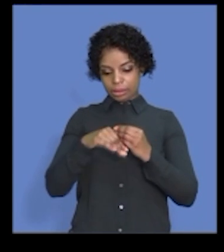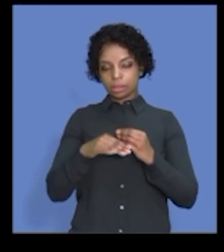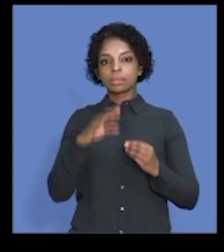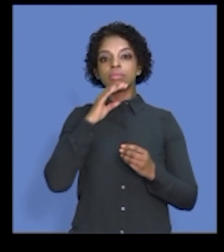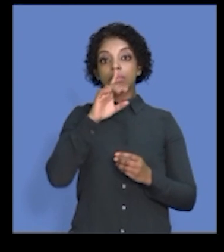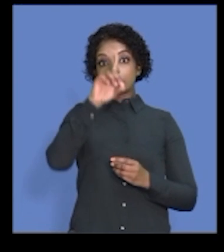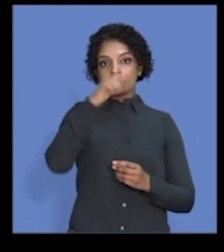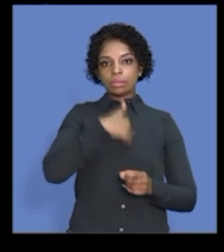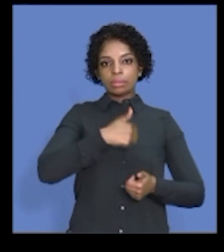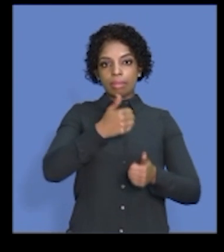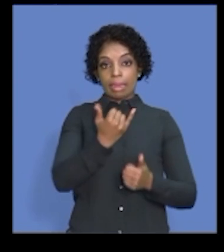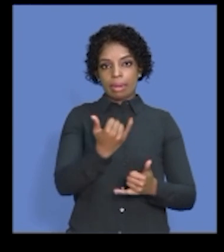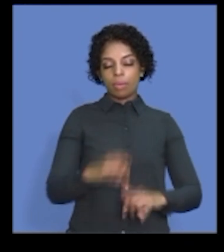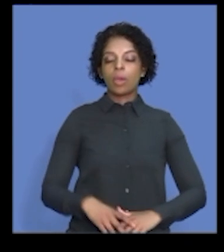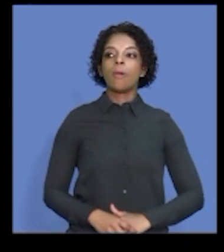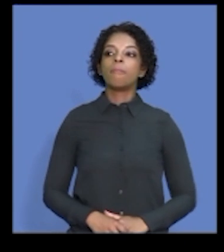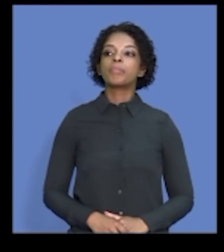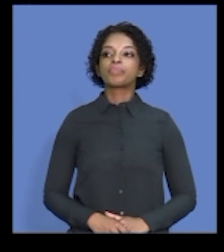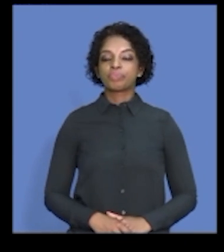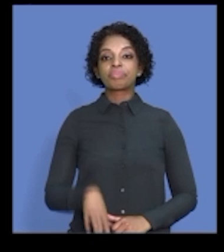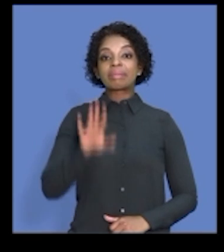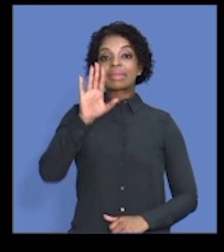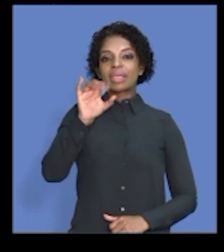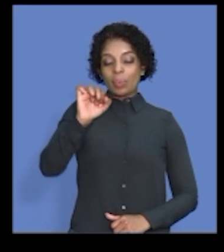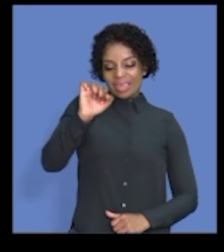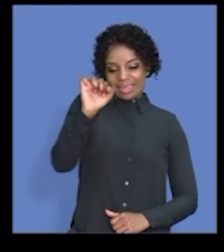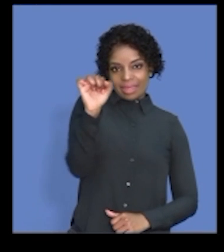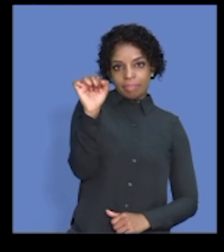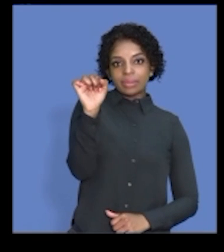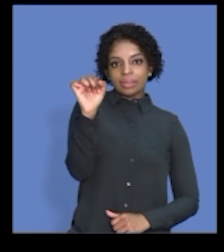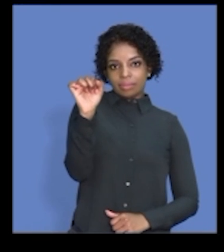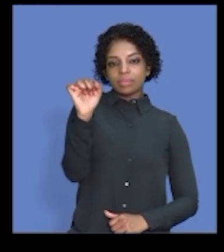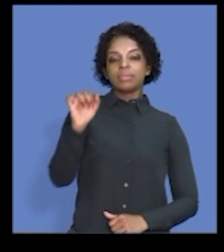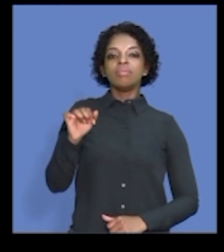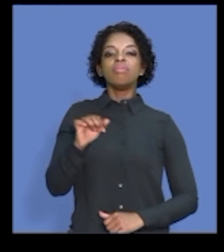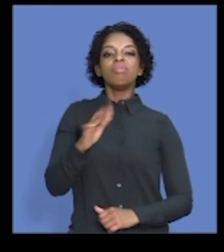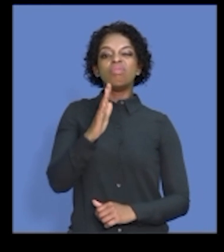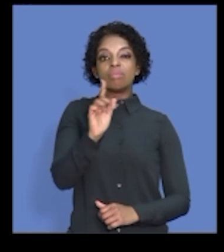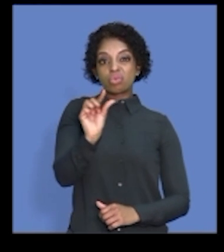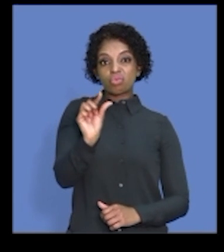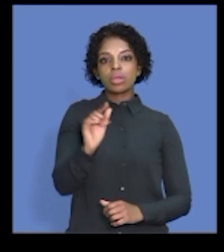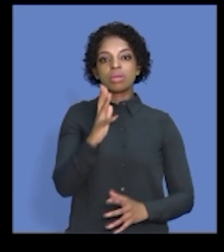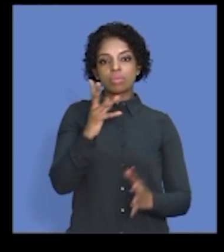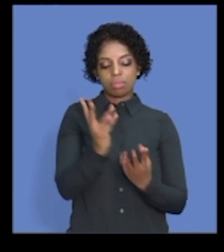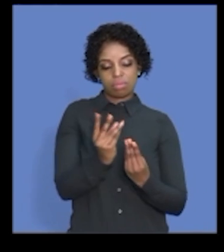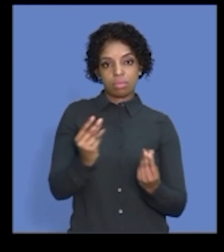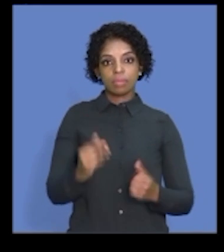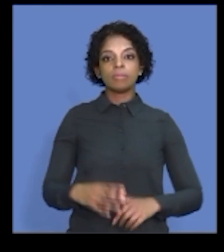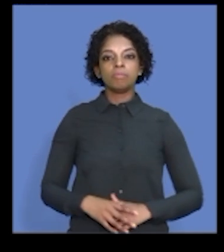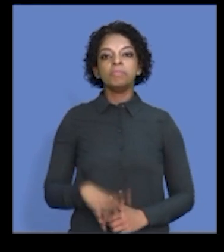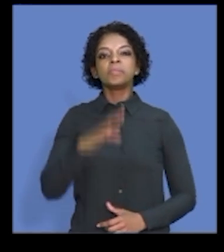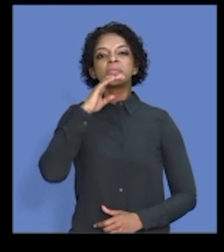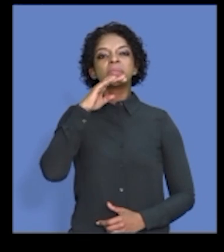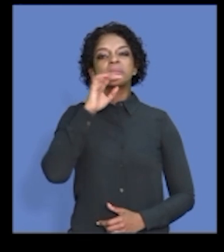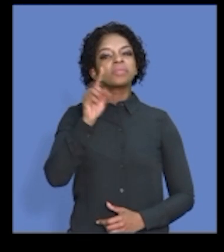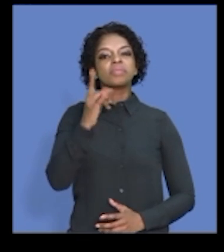here, we will come back to just now. For now, just keep it parked off one side. We'll deal with it just now.